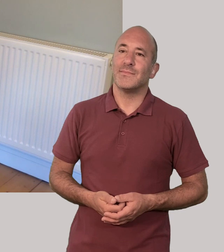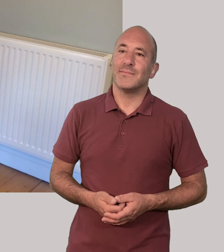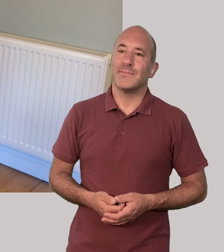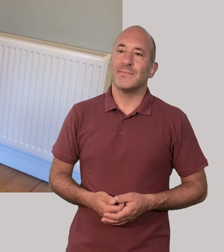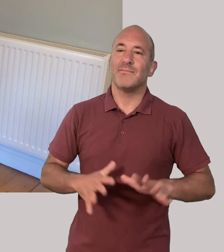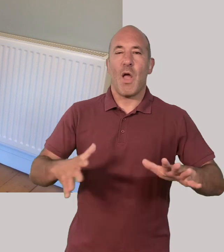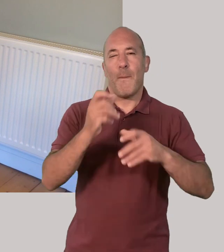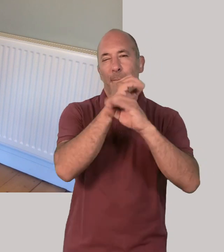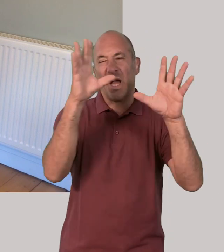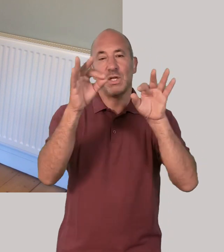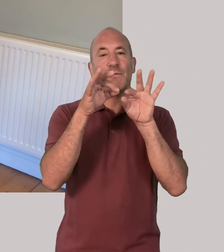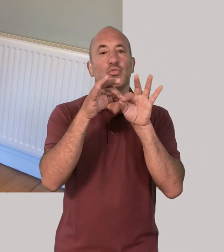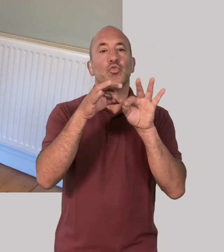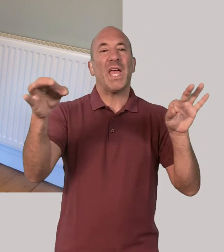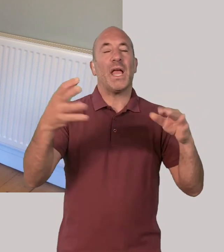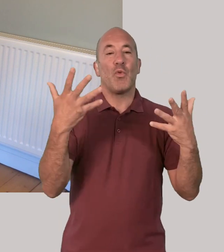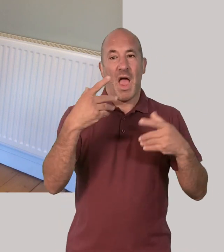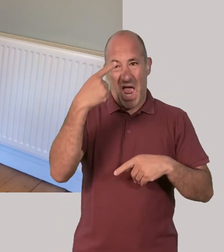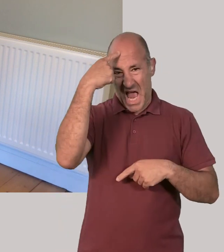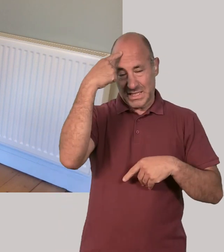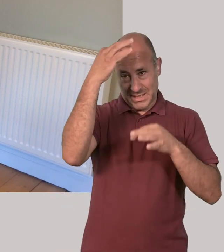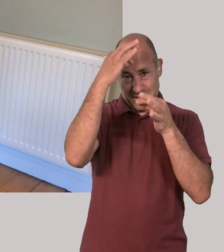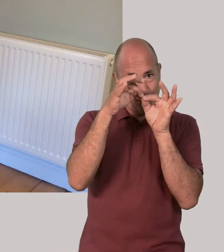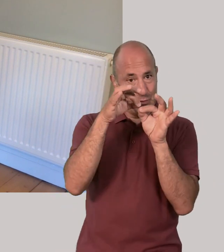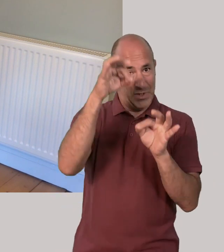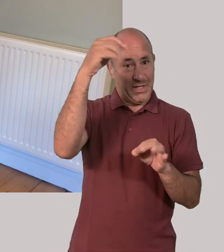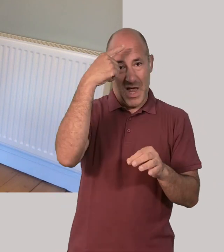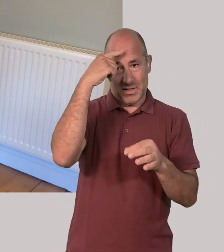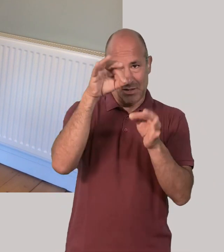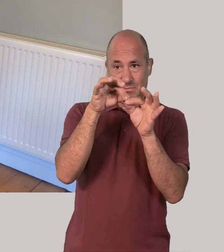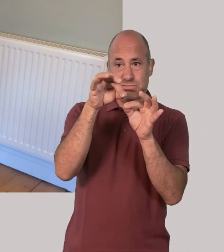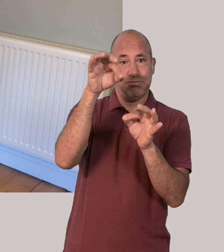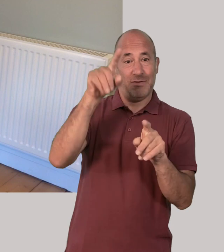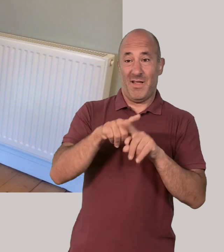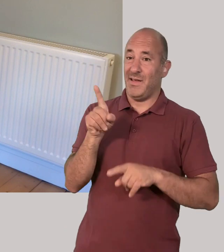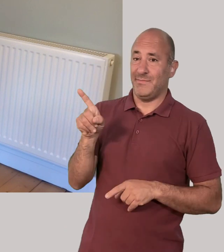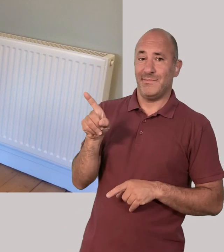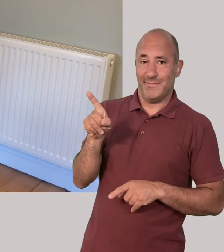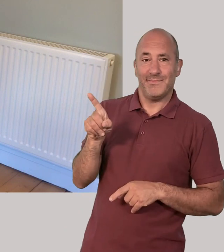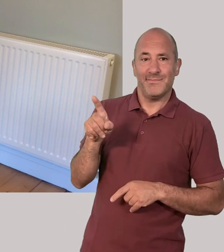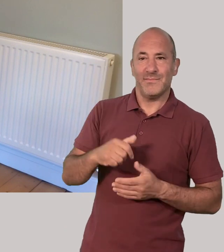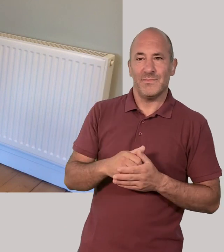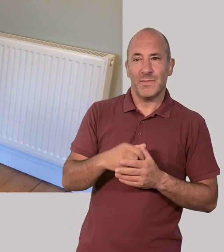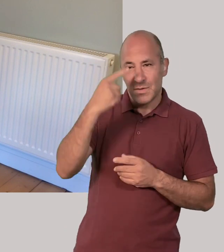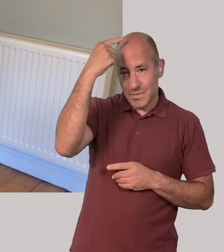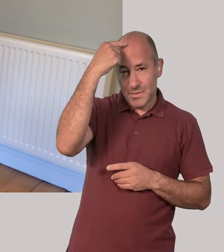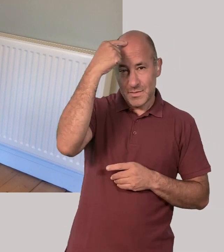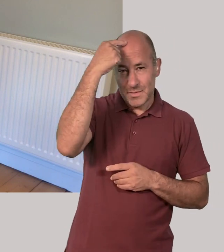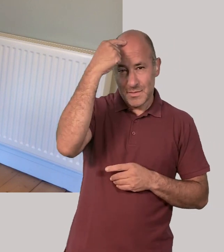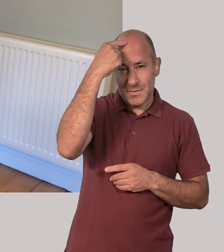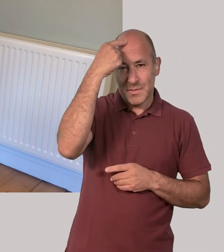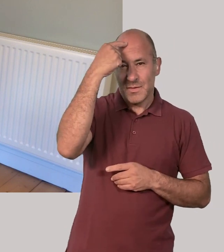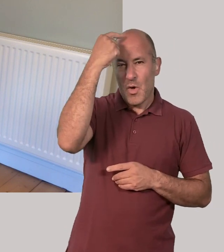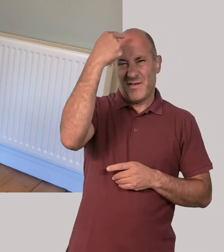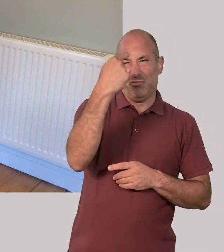Can you now imagine that you've got a little string attached to the crown of your head, not the very top of your head, but a little